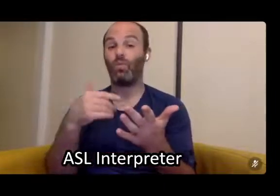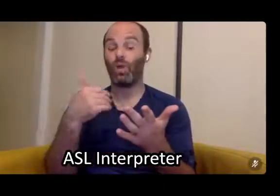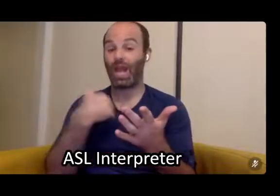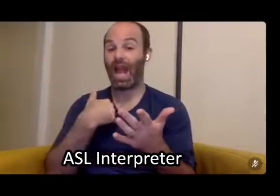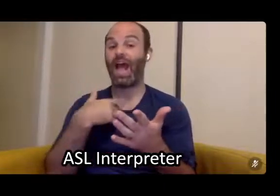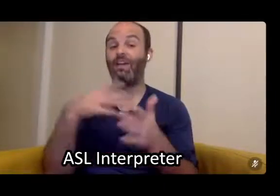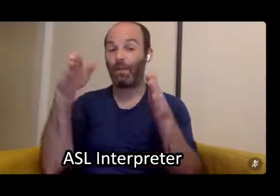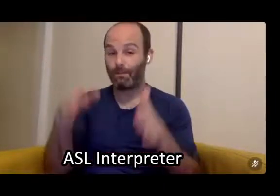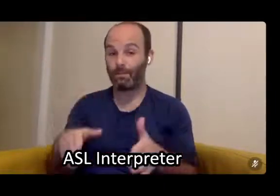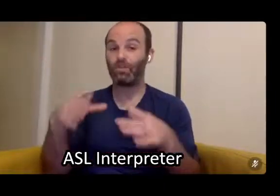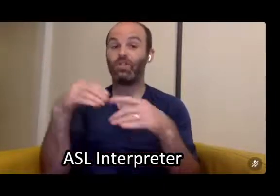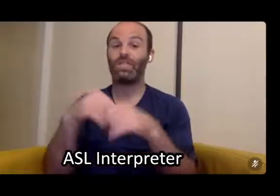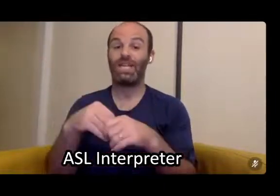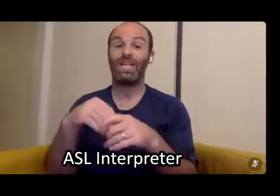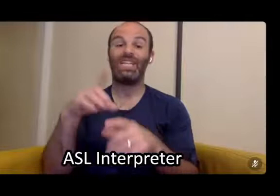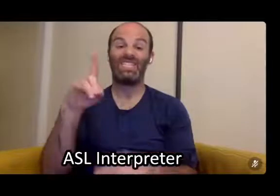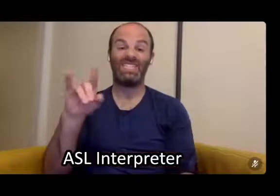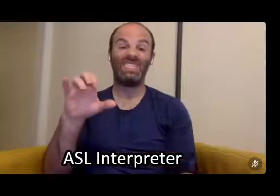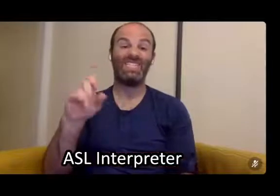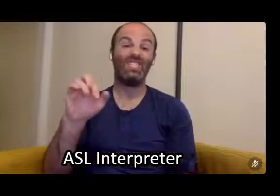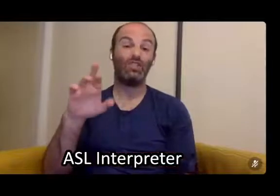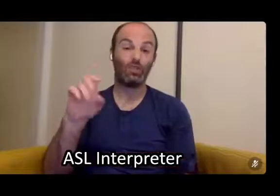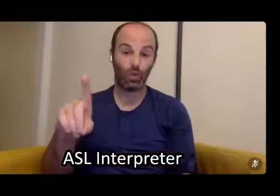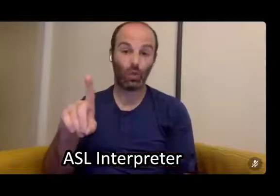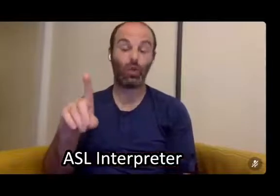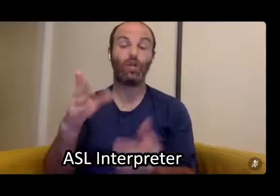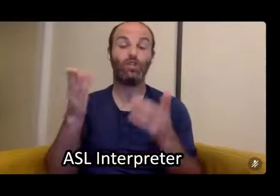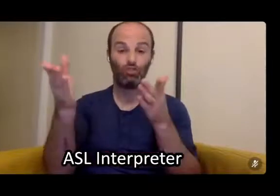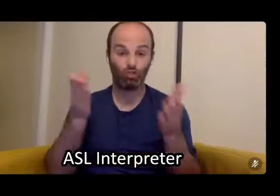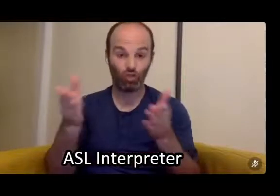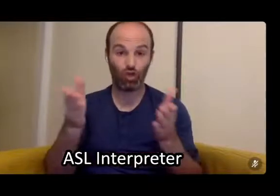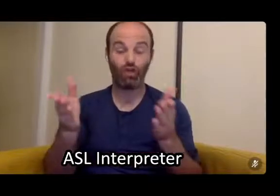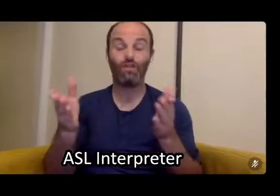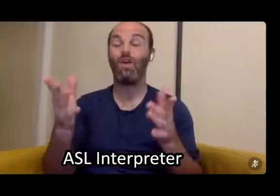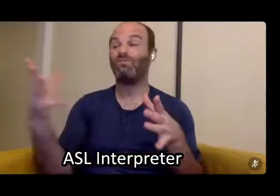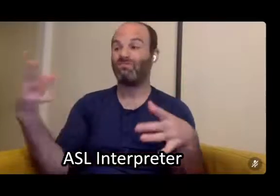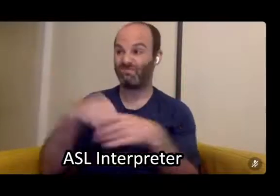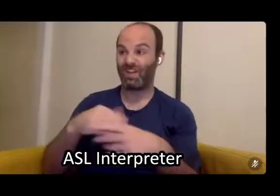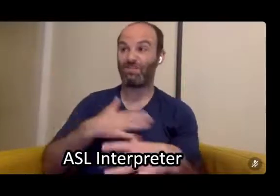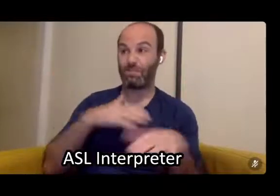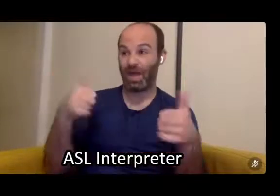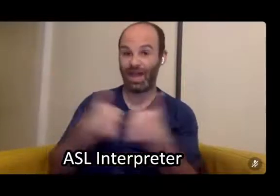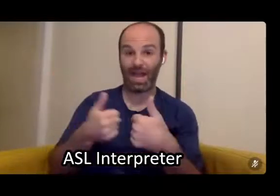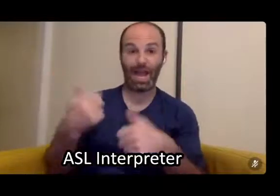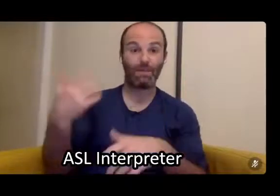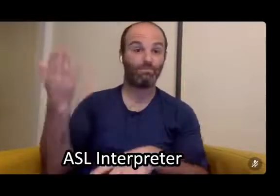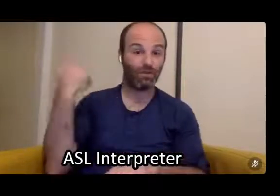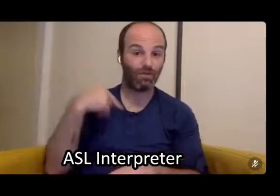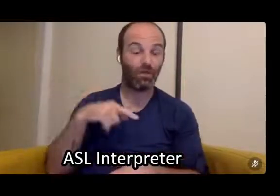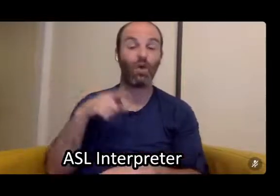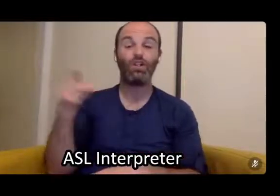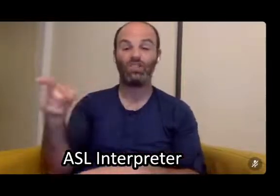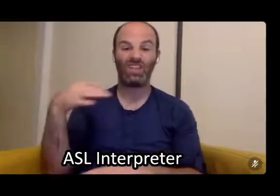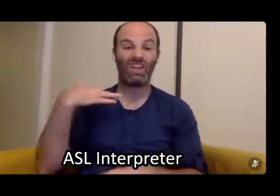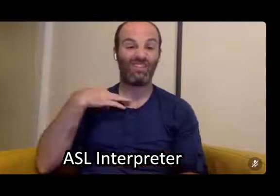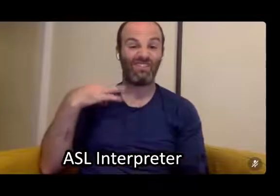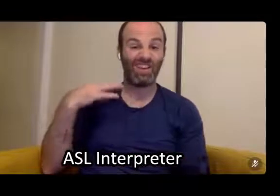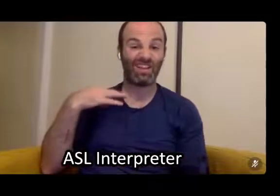server who I ran a game for once and is extremely helpful. She is a volunteer for a group